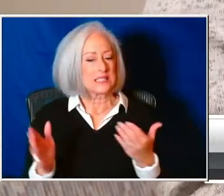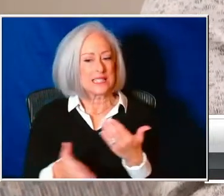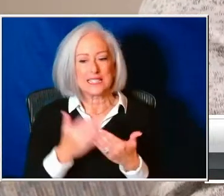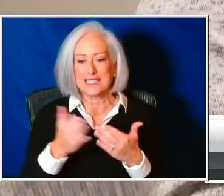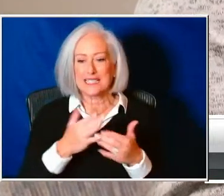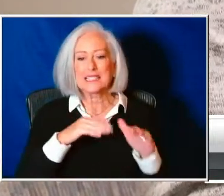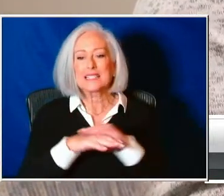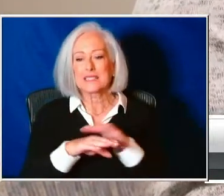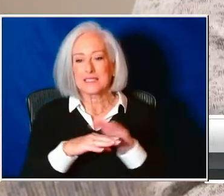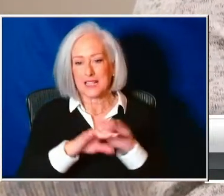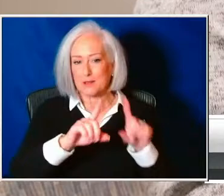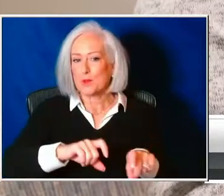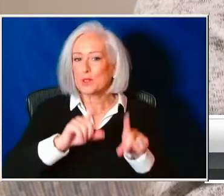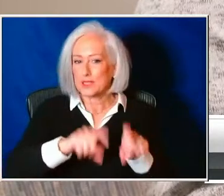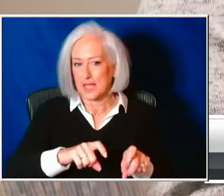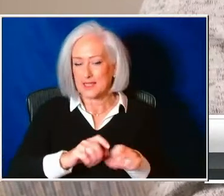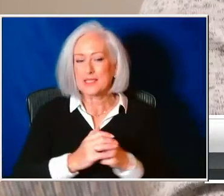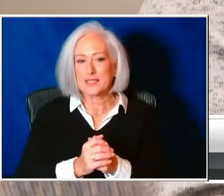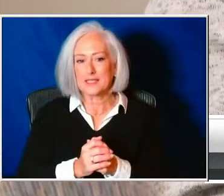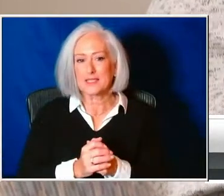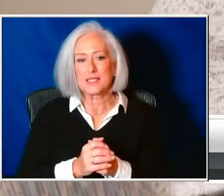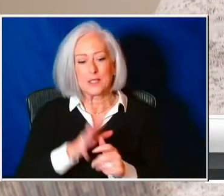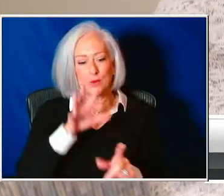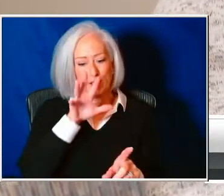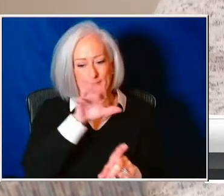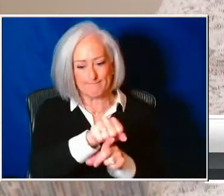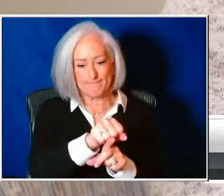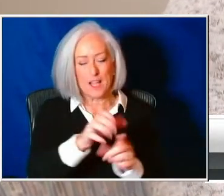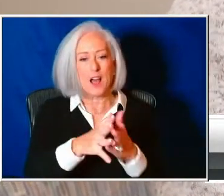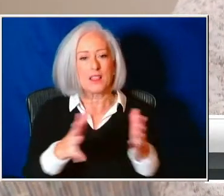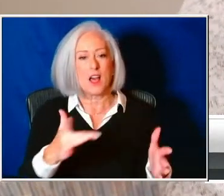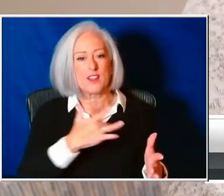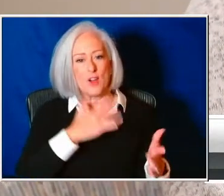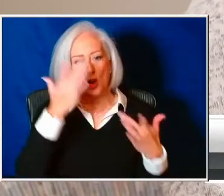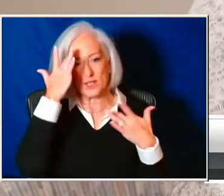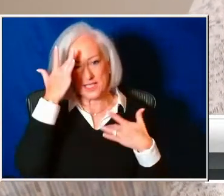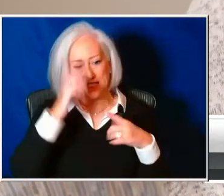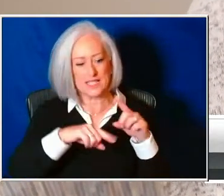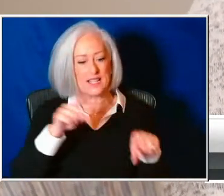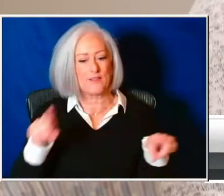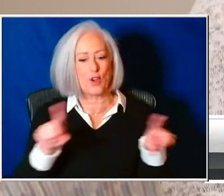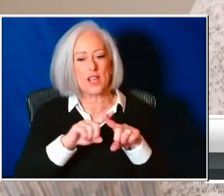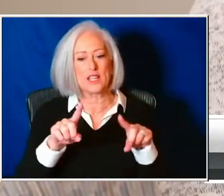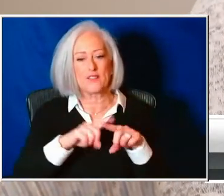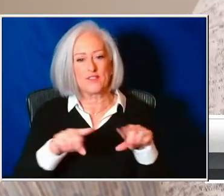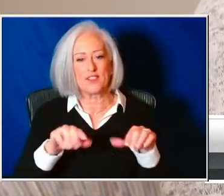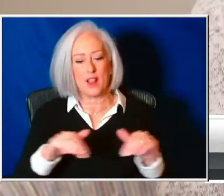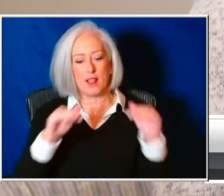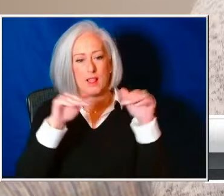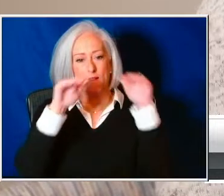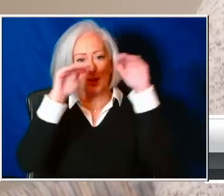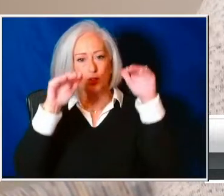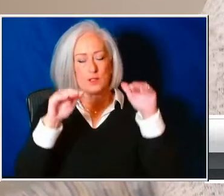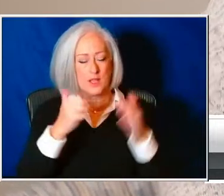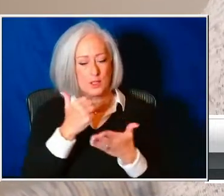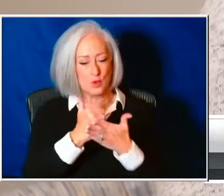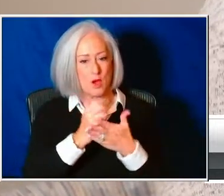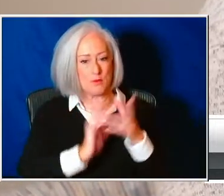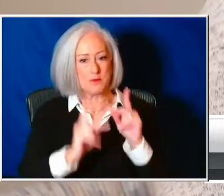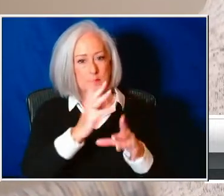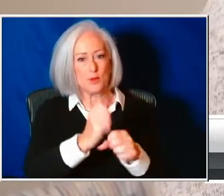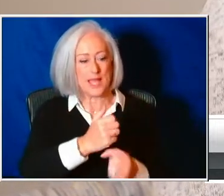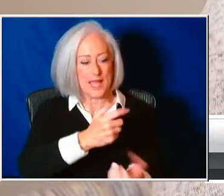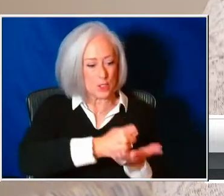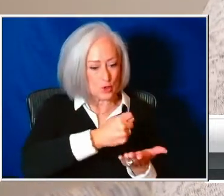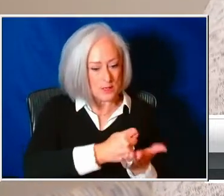caught a lot of heart disease at various stages and really helped people get the treatment and further